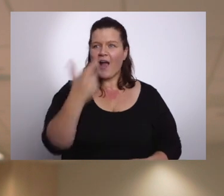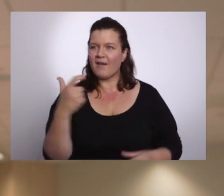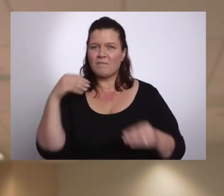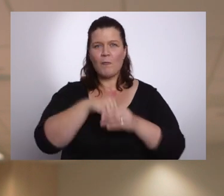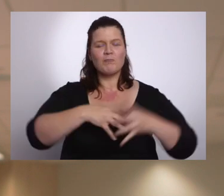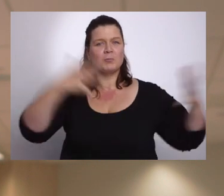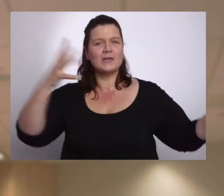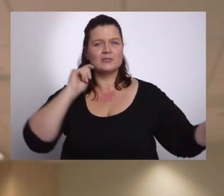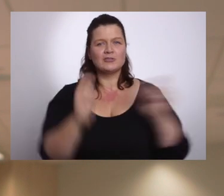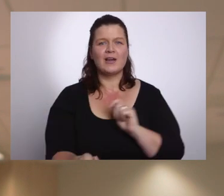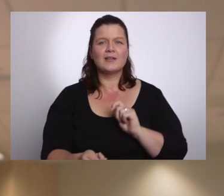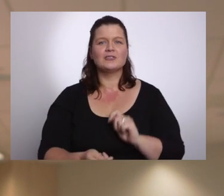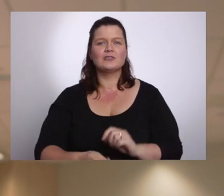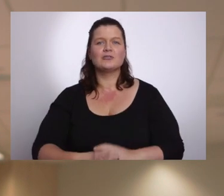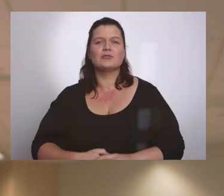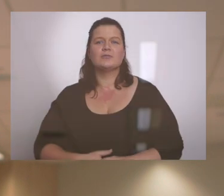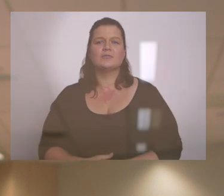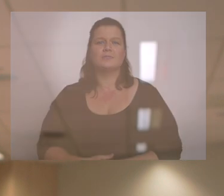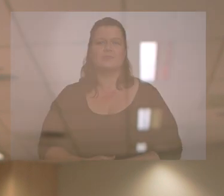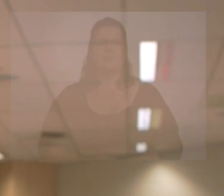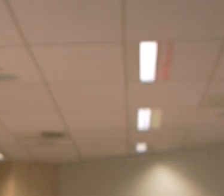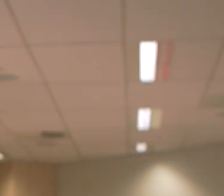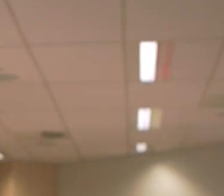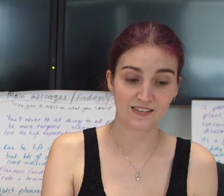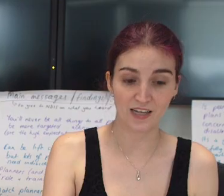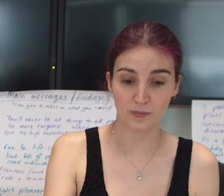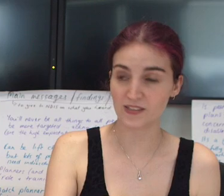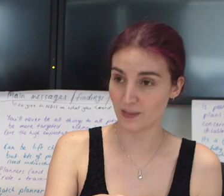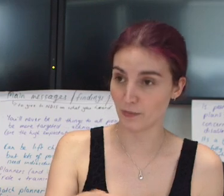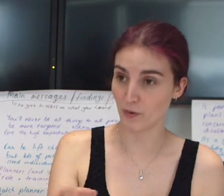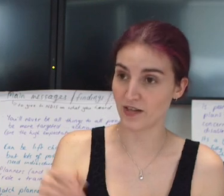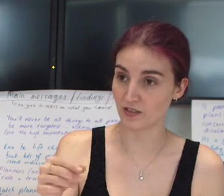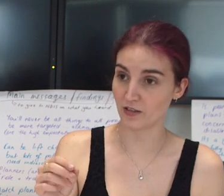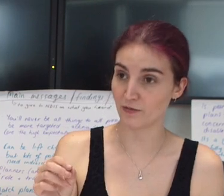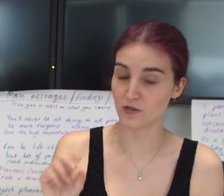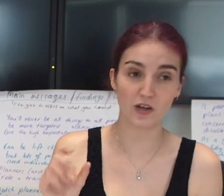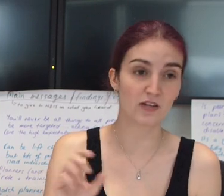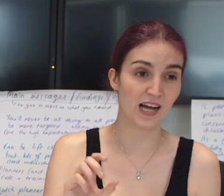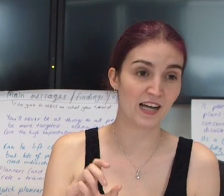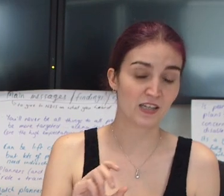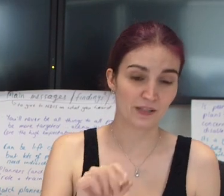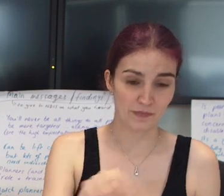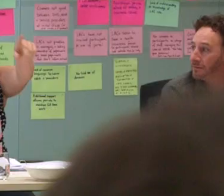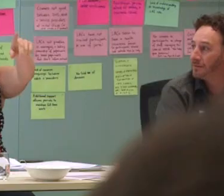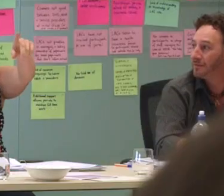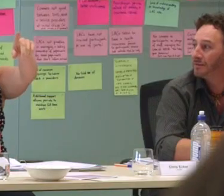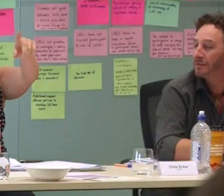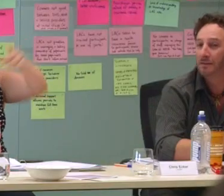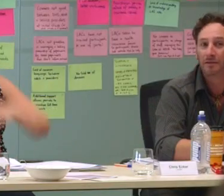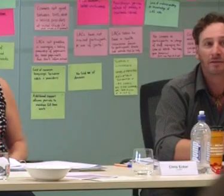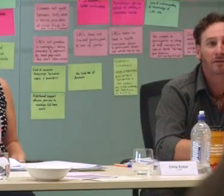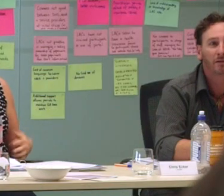I've had such a gift given to me. Yeah, such an opportunity to be involved in a